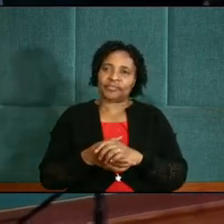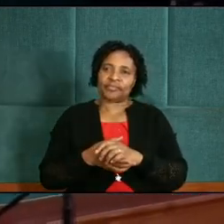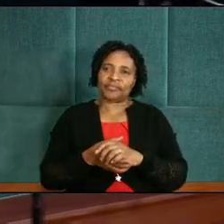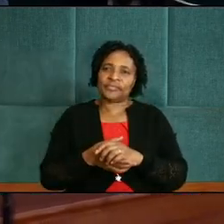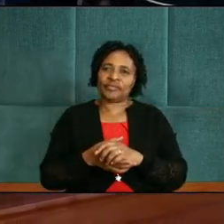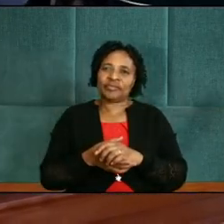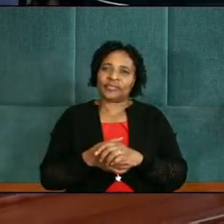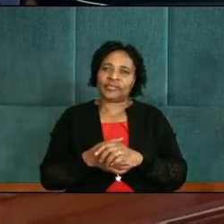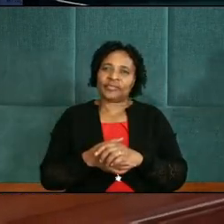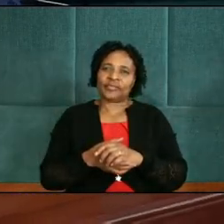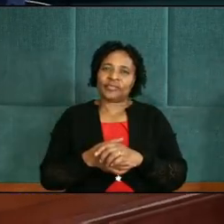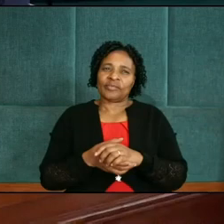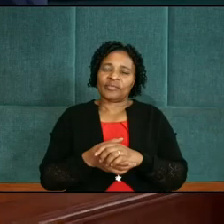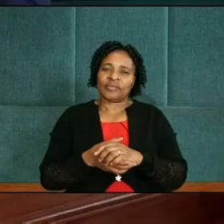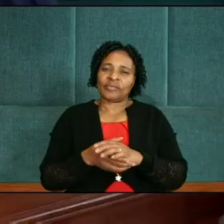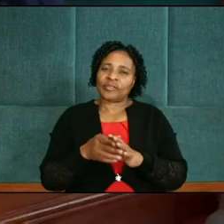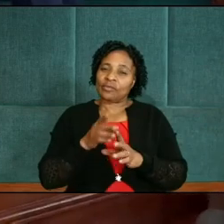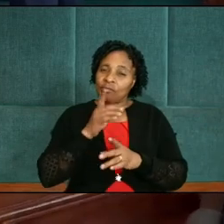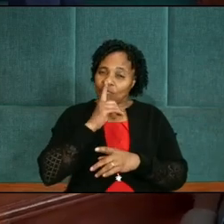Hang on.